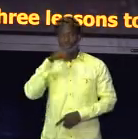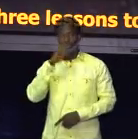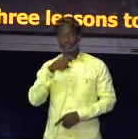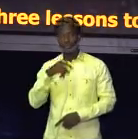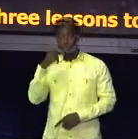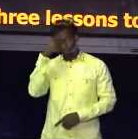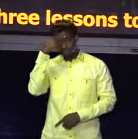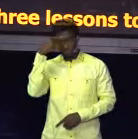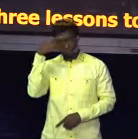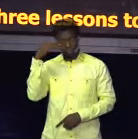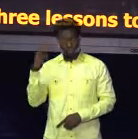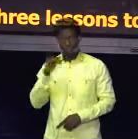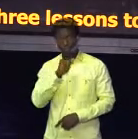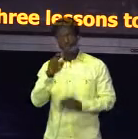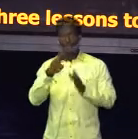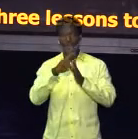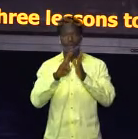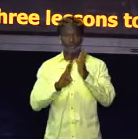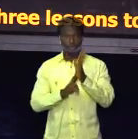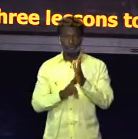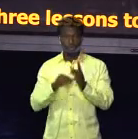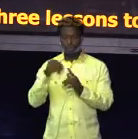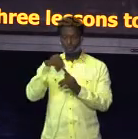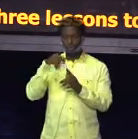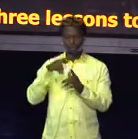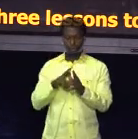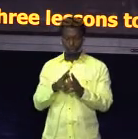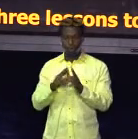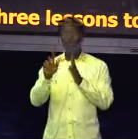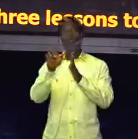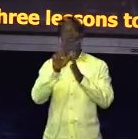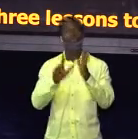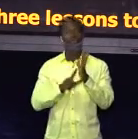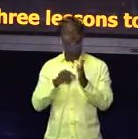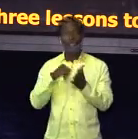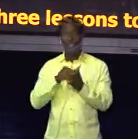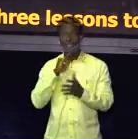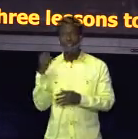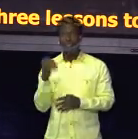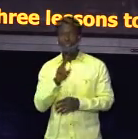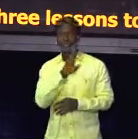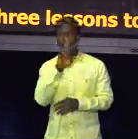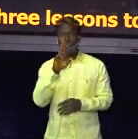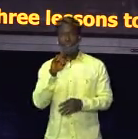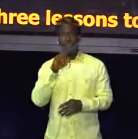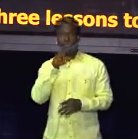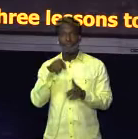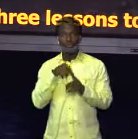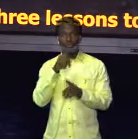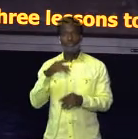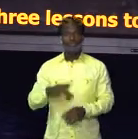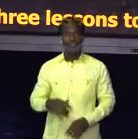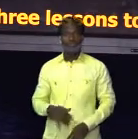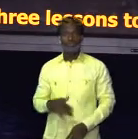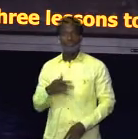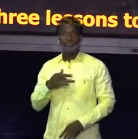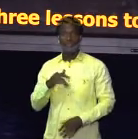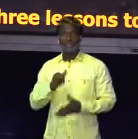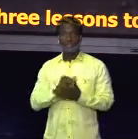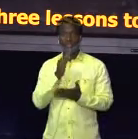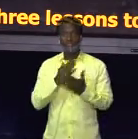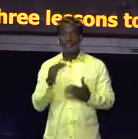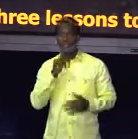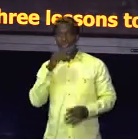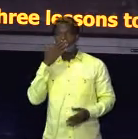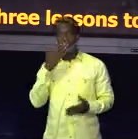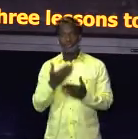must because of a rule or law. It is also used when you feel that something is good for you to